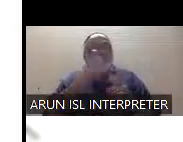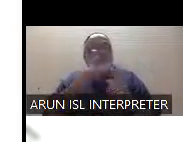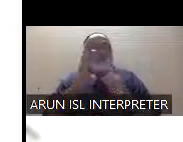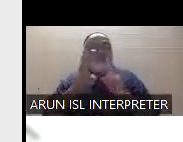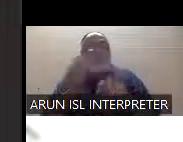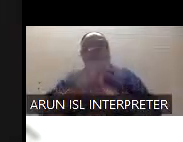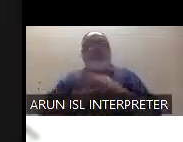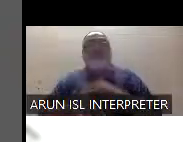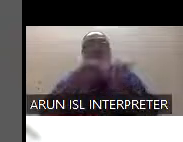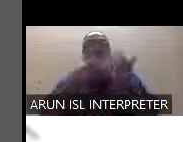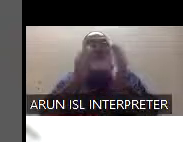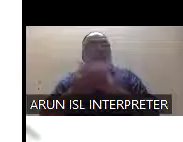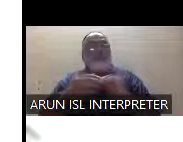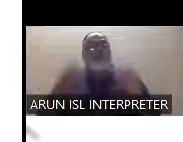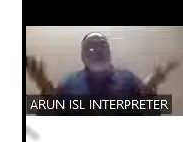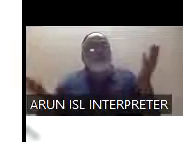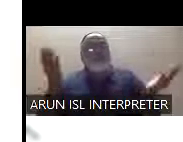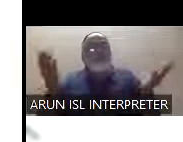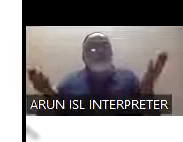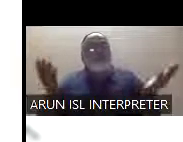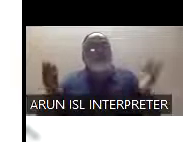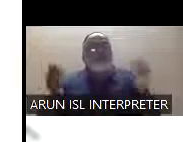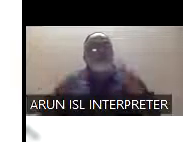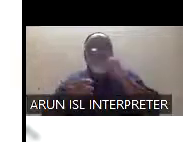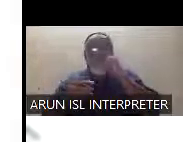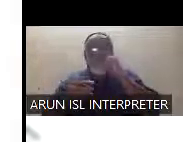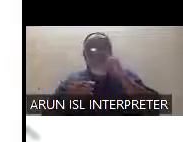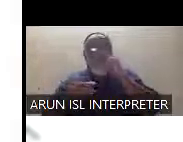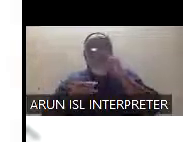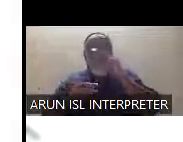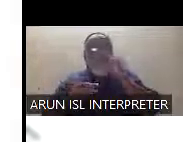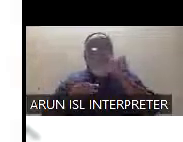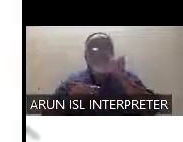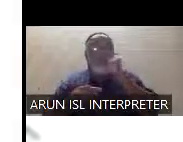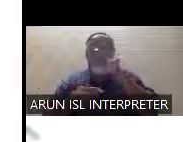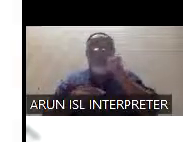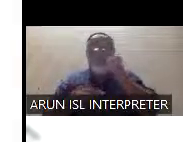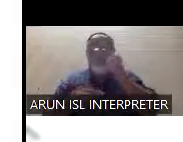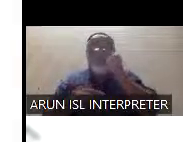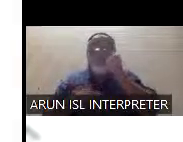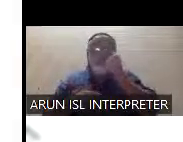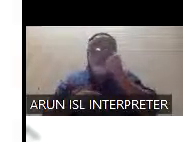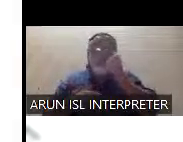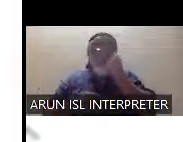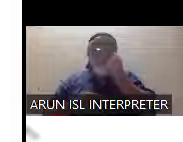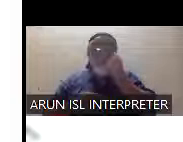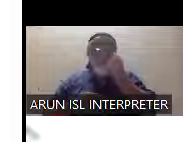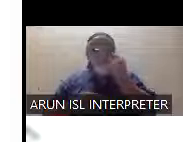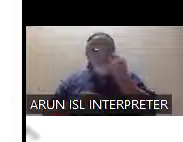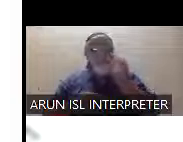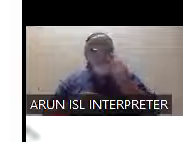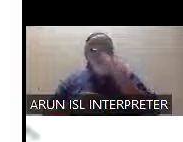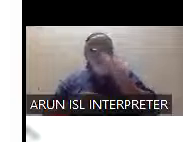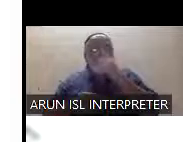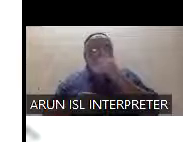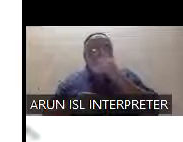India and worldwide. If you look at worldwide figure, now this is a WHO and World Bank report figure, which says